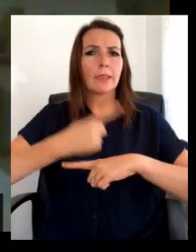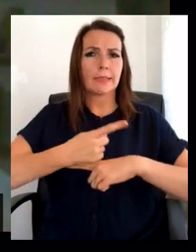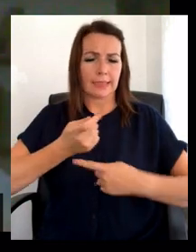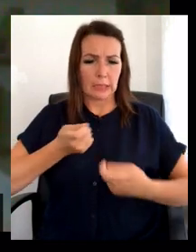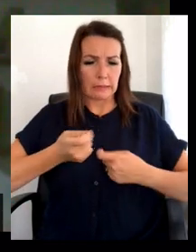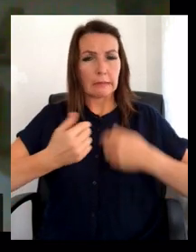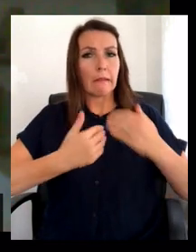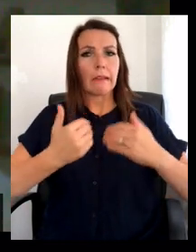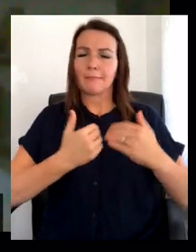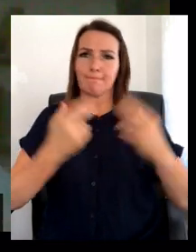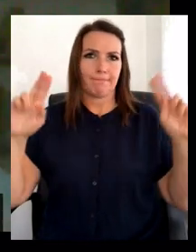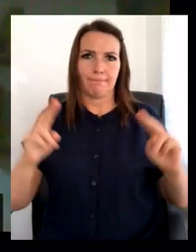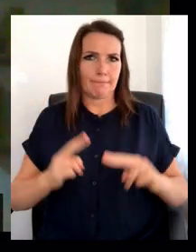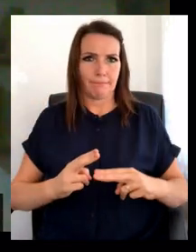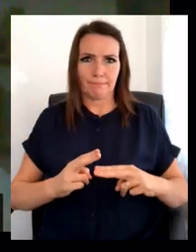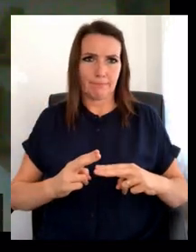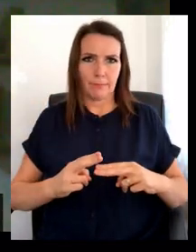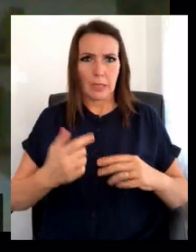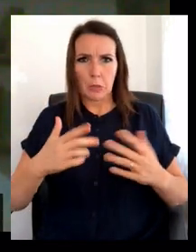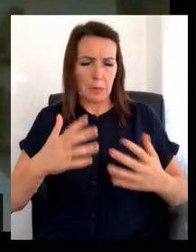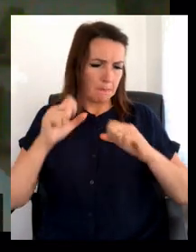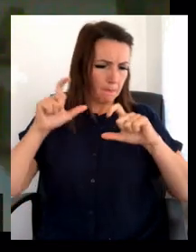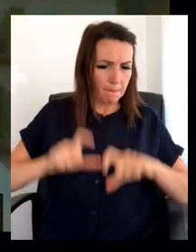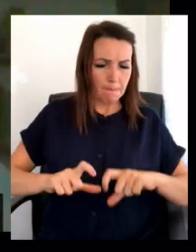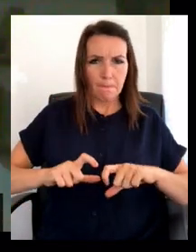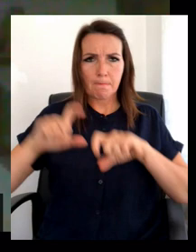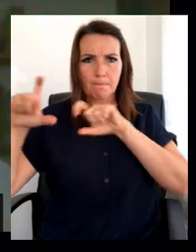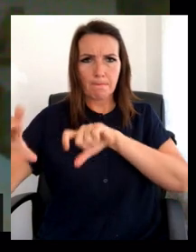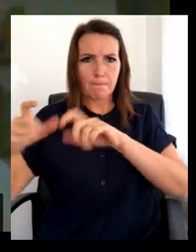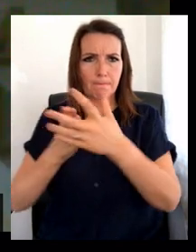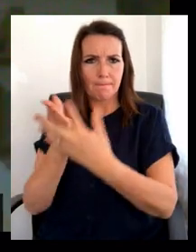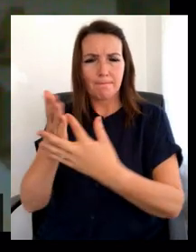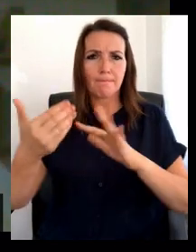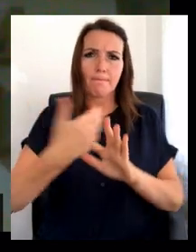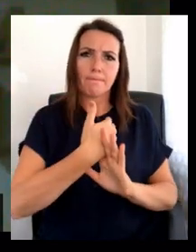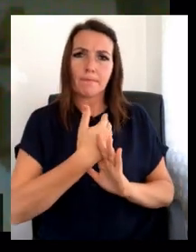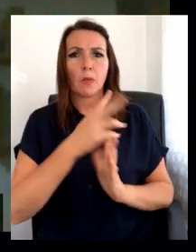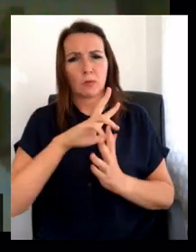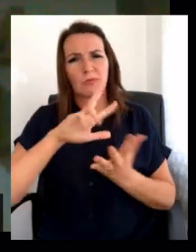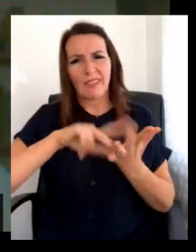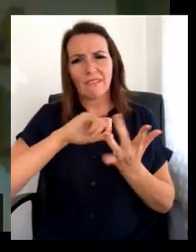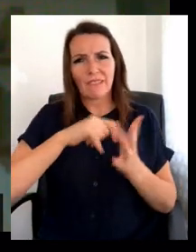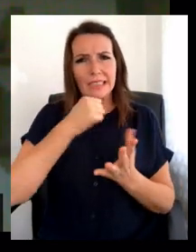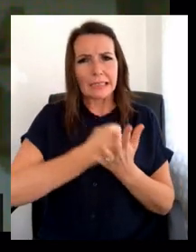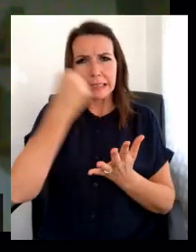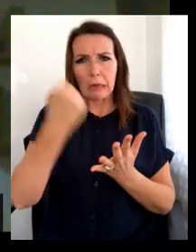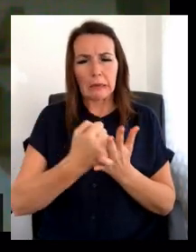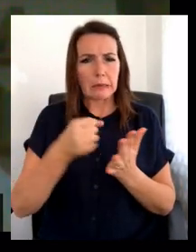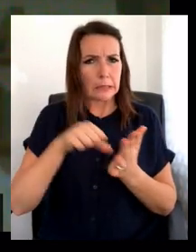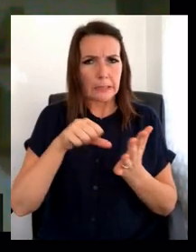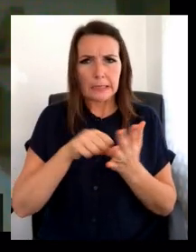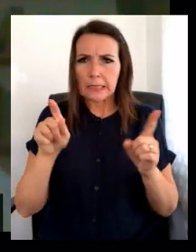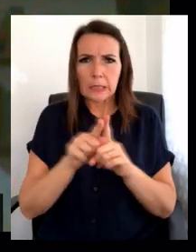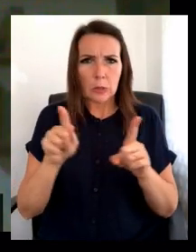nationalistic mindsets, and of course visa issues. But now it's of course